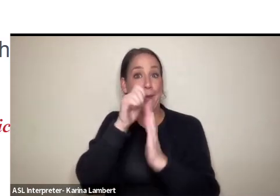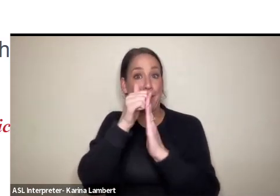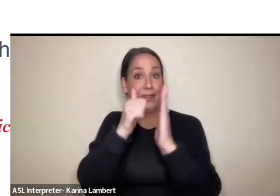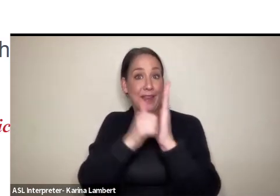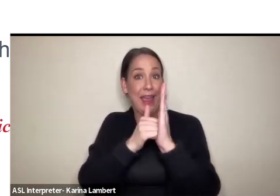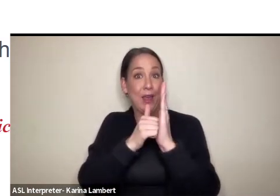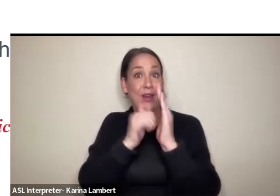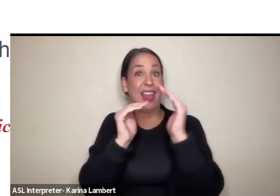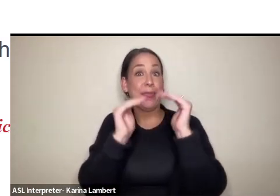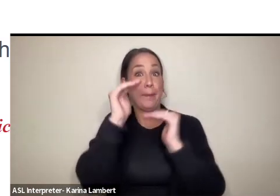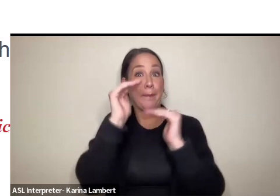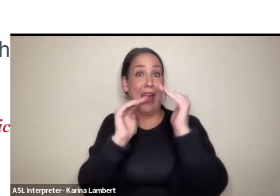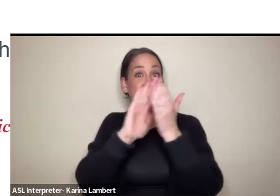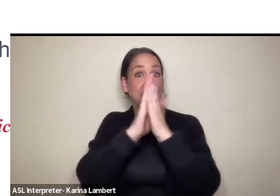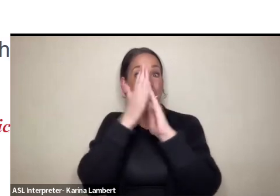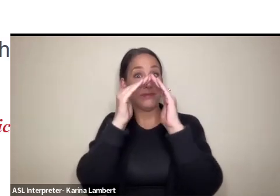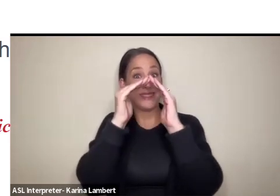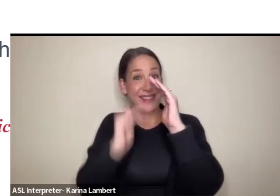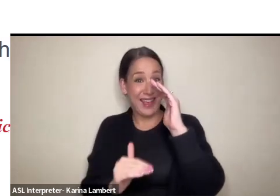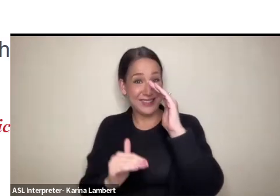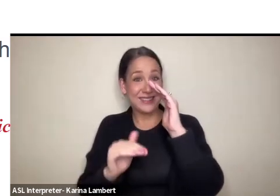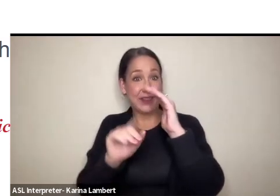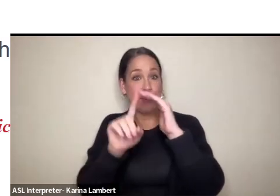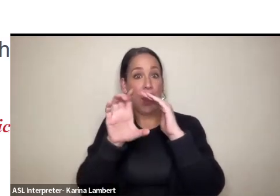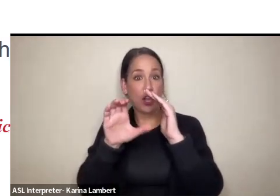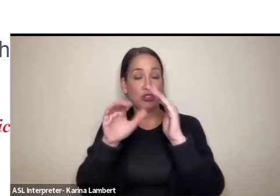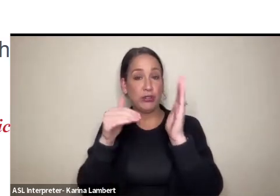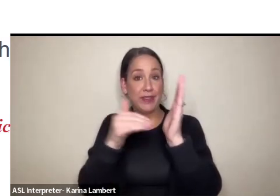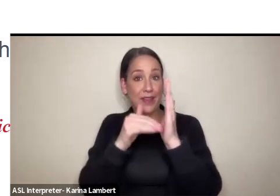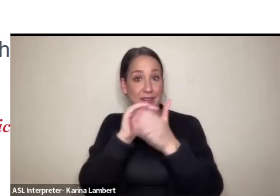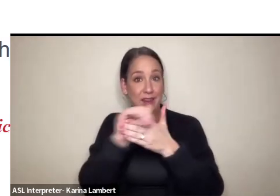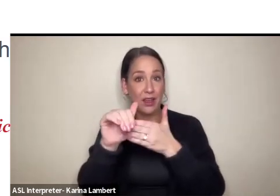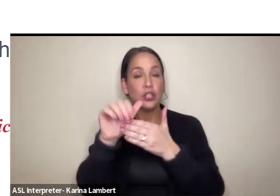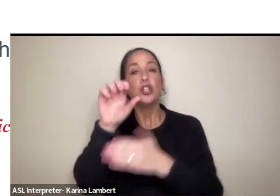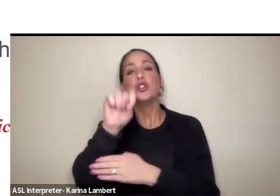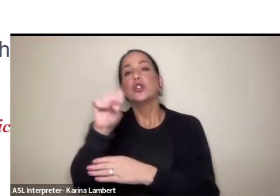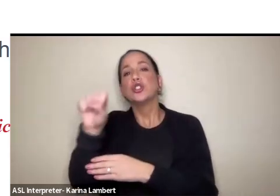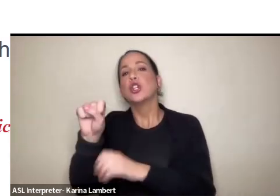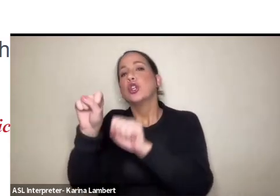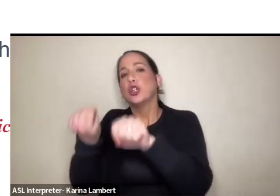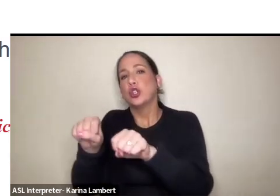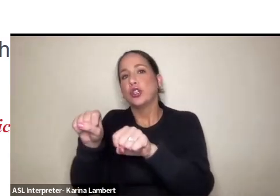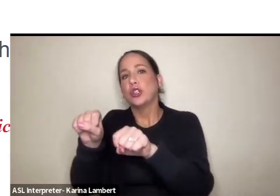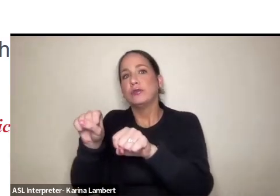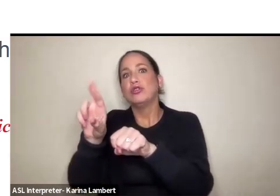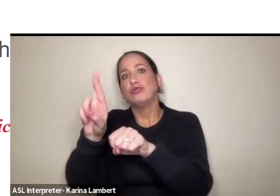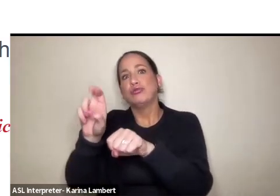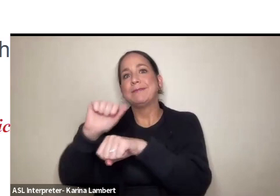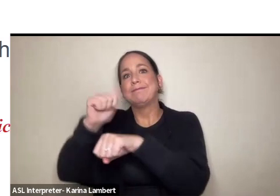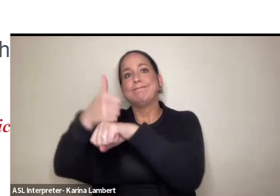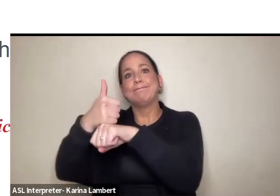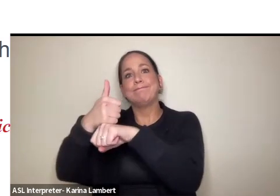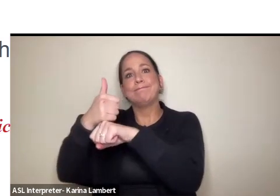$100,000. Social Security could automatically reactivate. Excuse me.